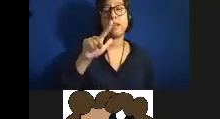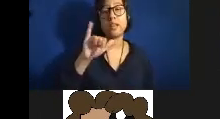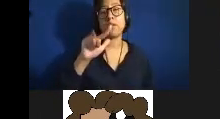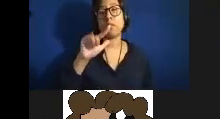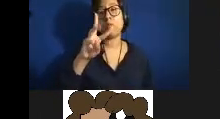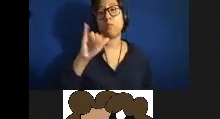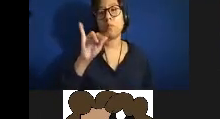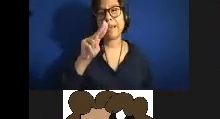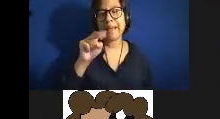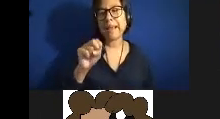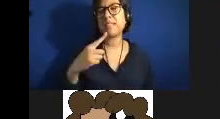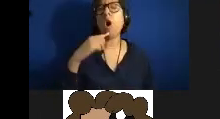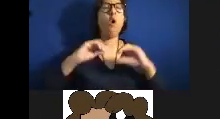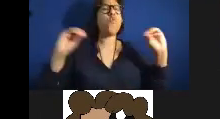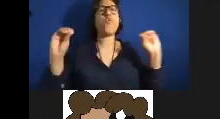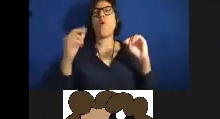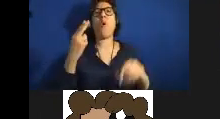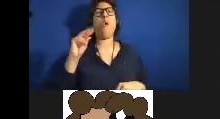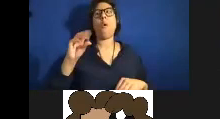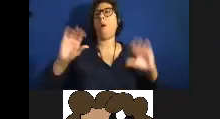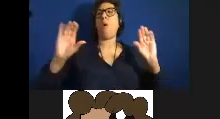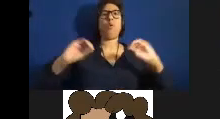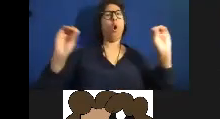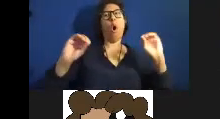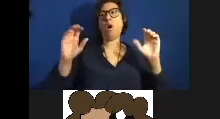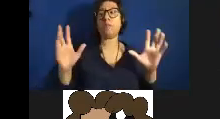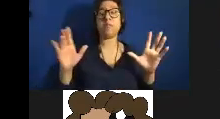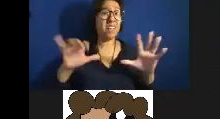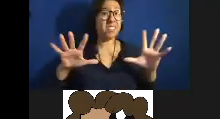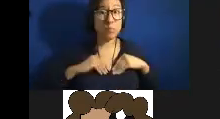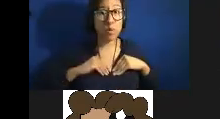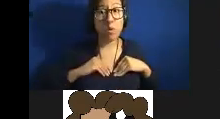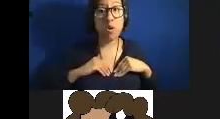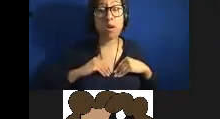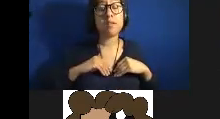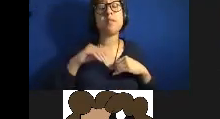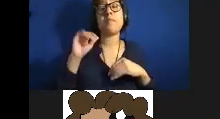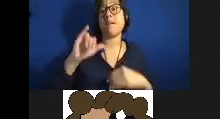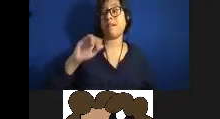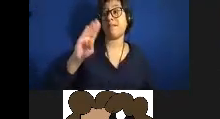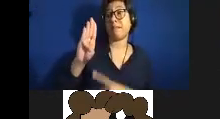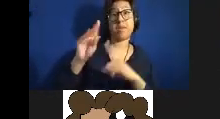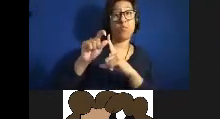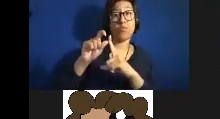know, like why, right, is the, like, why was the B word a part of my vocabulary, you